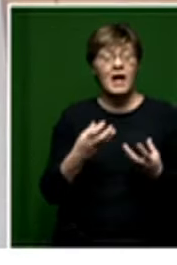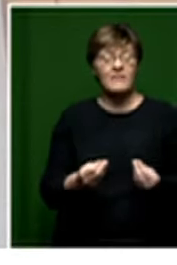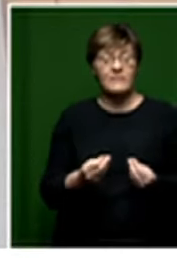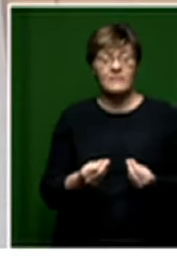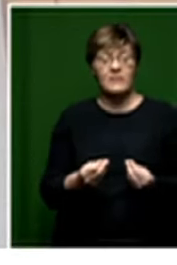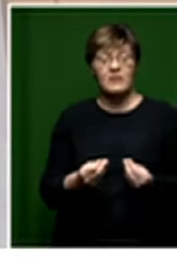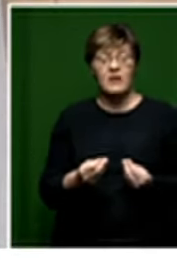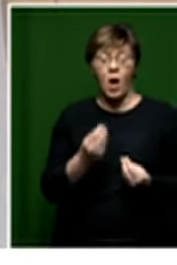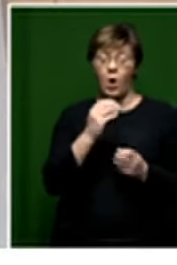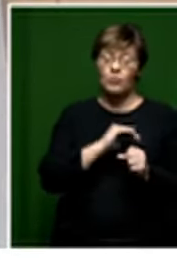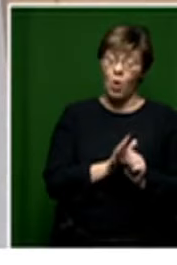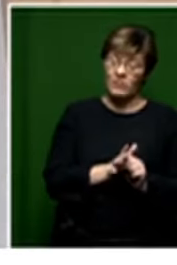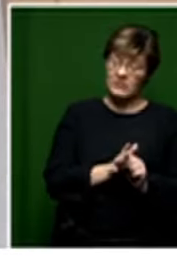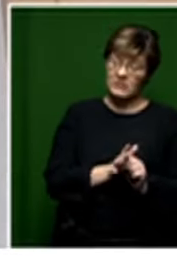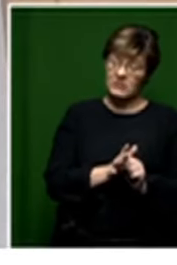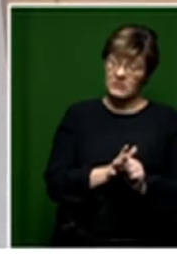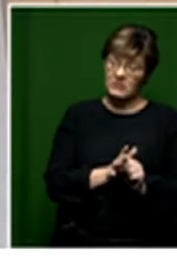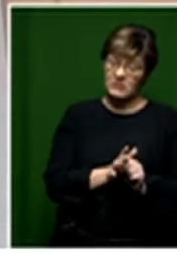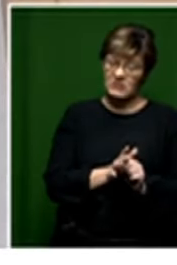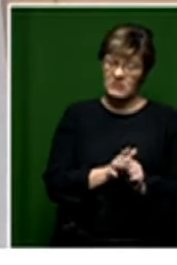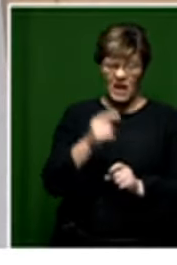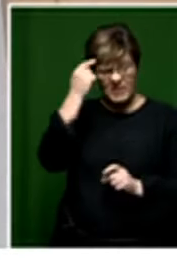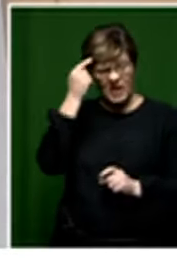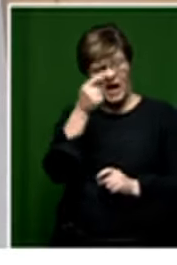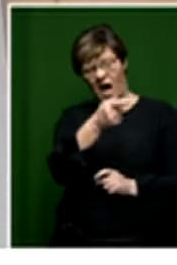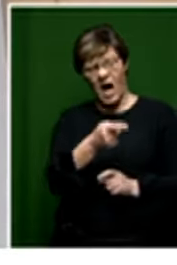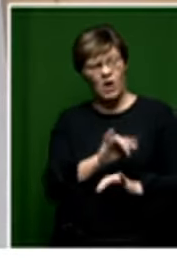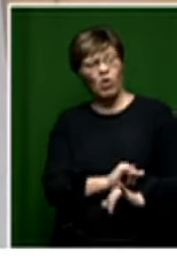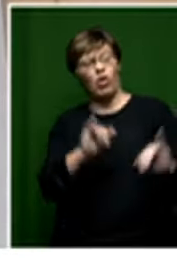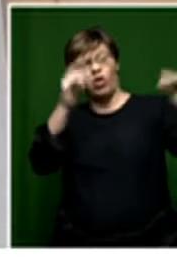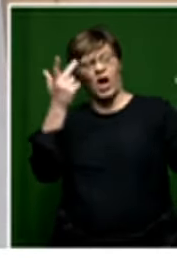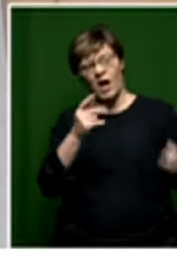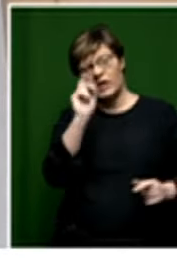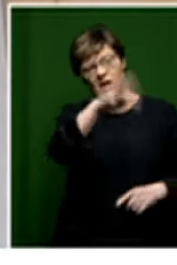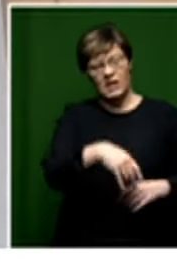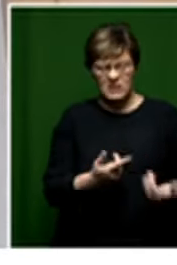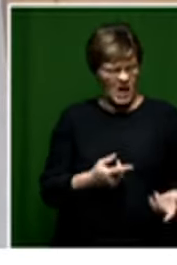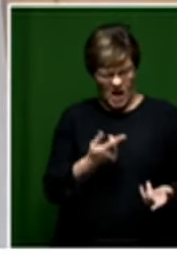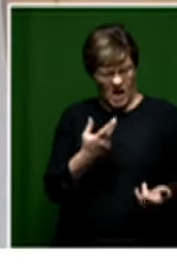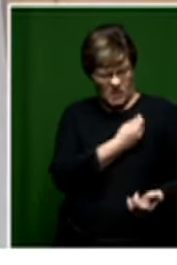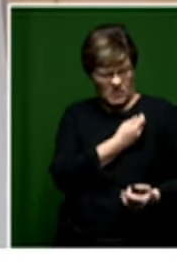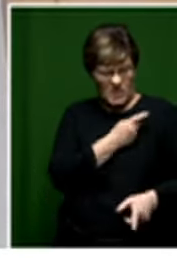the threat of COVID's been exaggerated, it tends to obviously diminish one's sense of